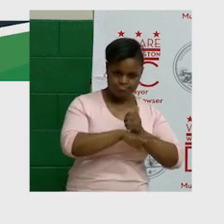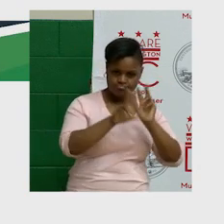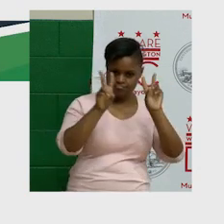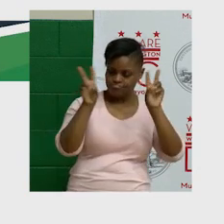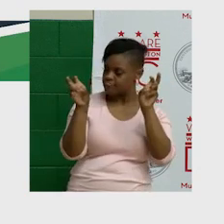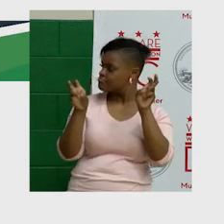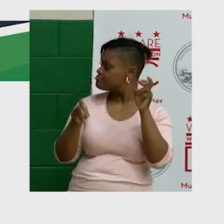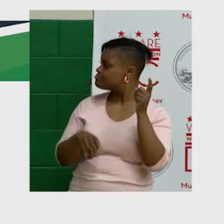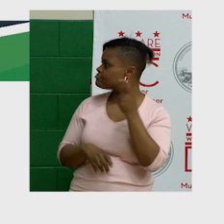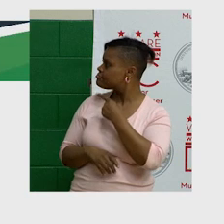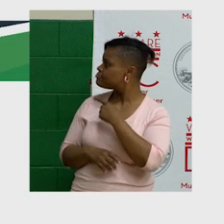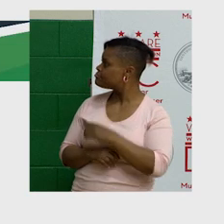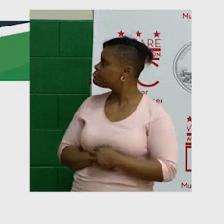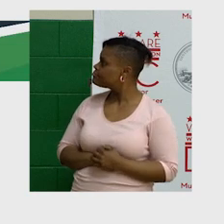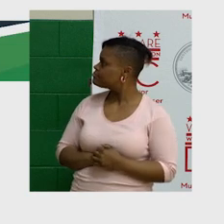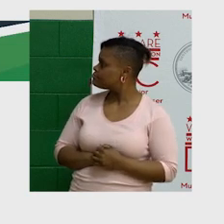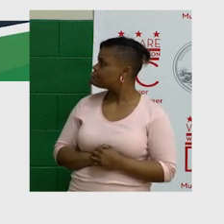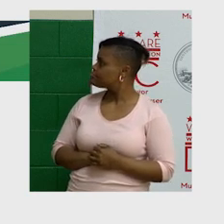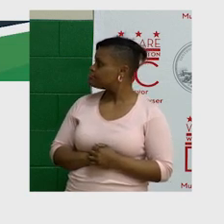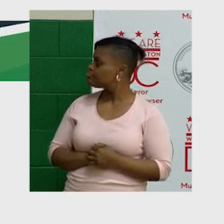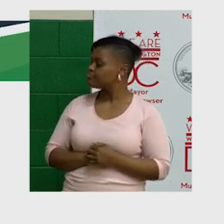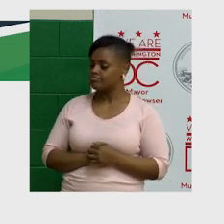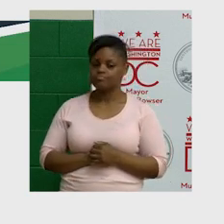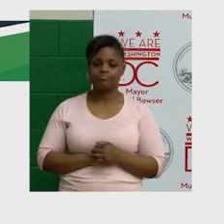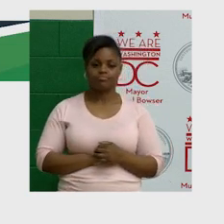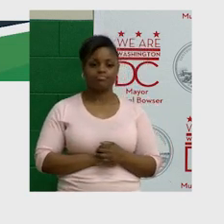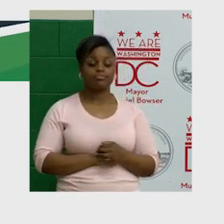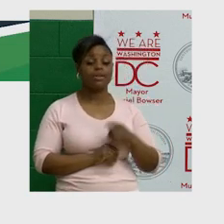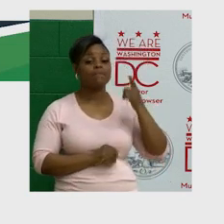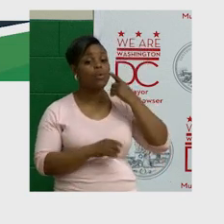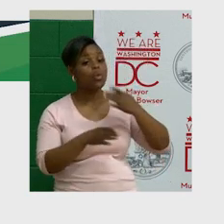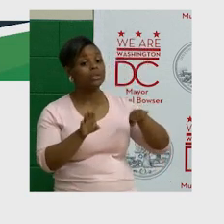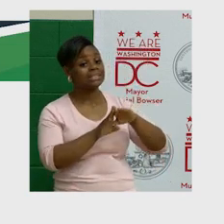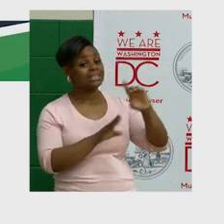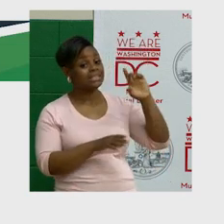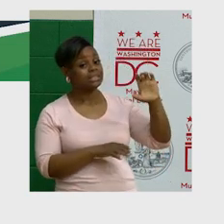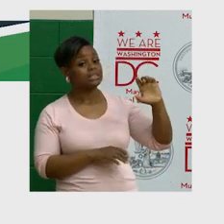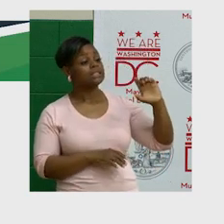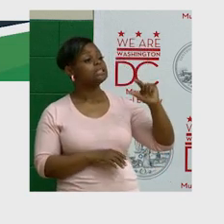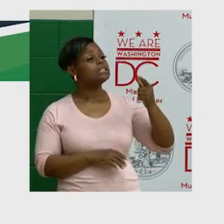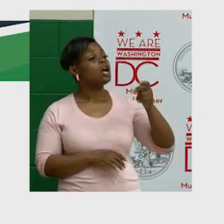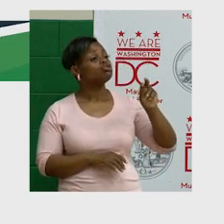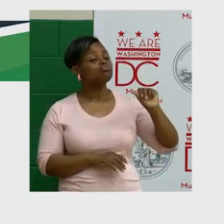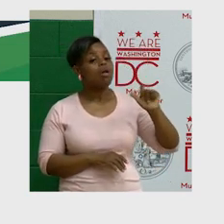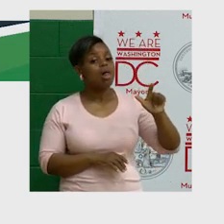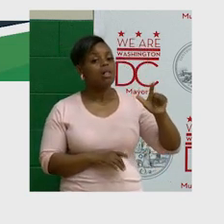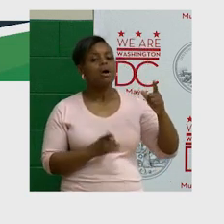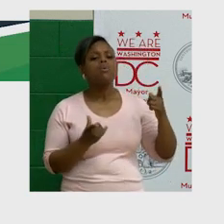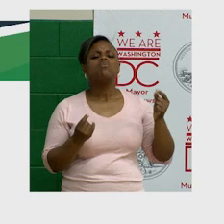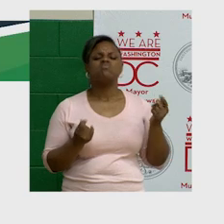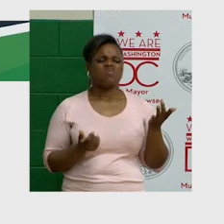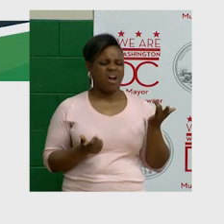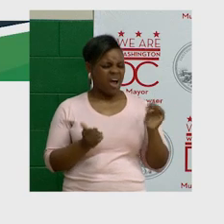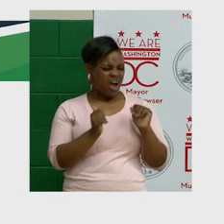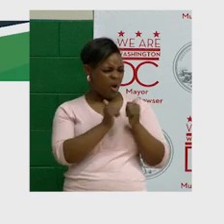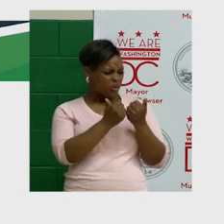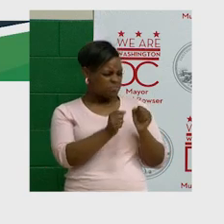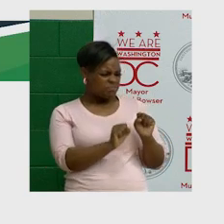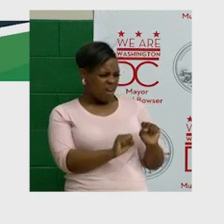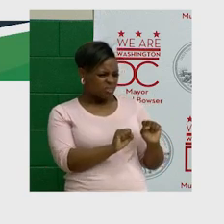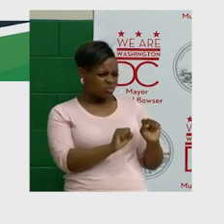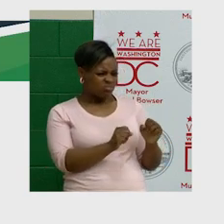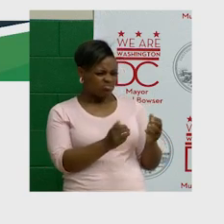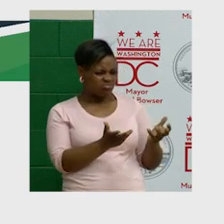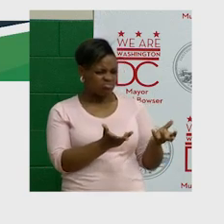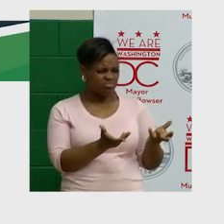heard that we've closed DC General, and what made that possible were the investments that she made in short-term